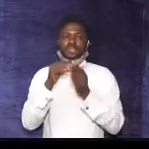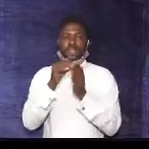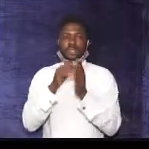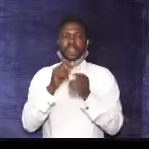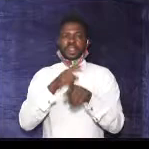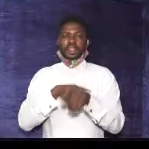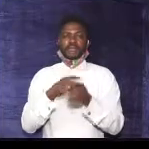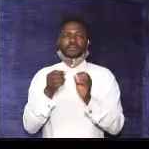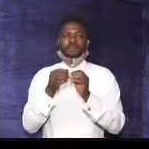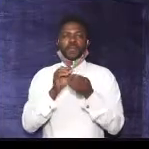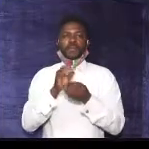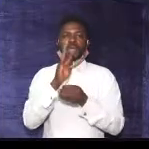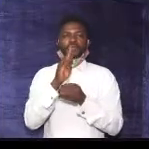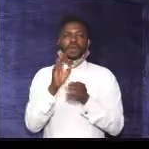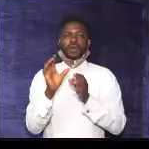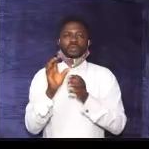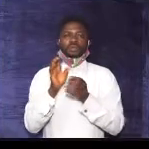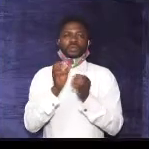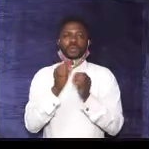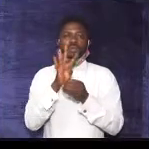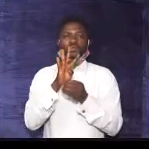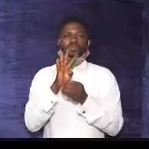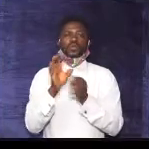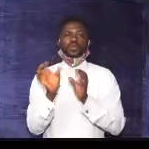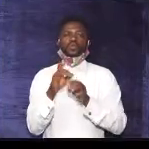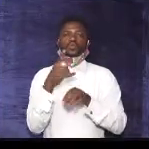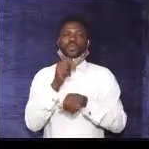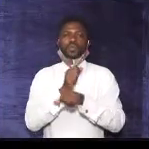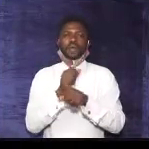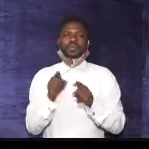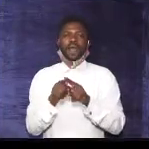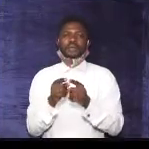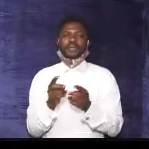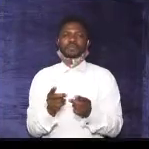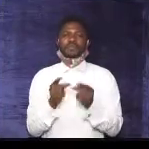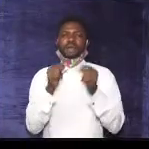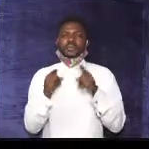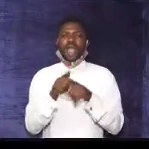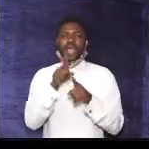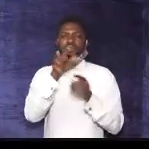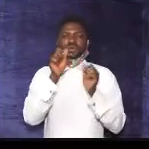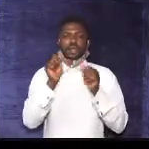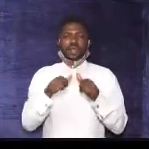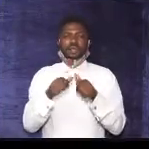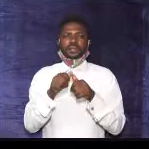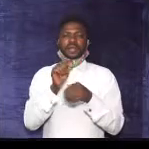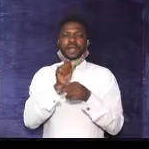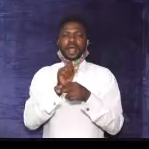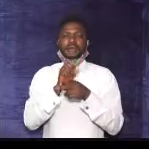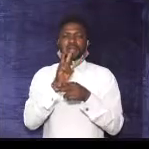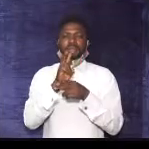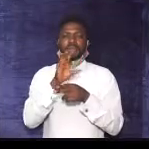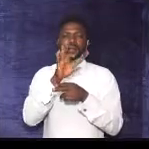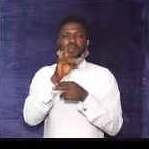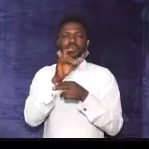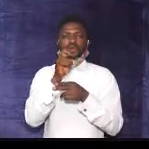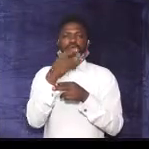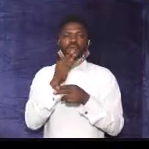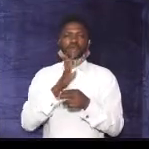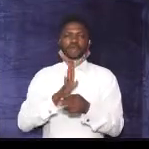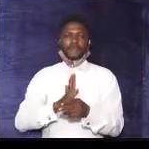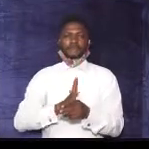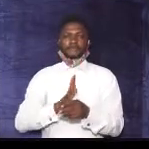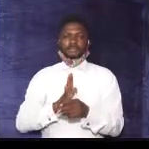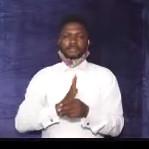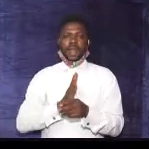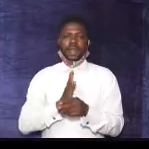Stating time. Number 4. Do the work as fast as you can. Adverbial clause